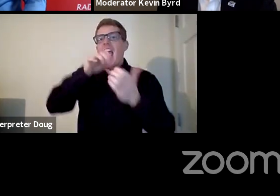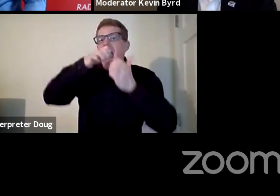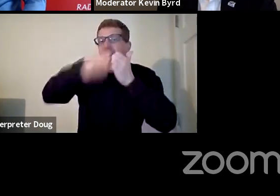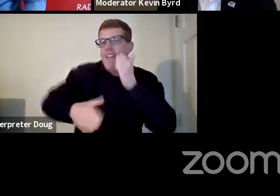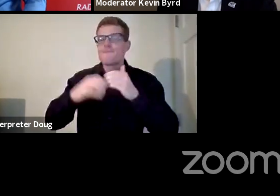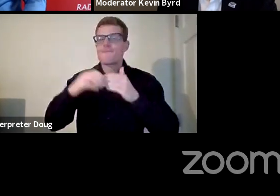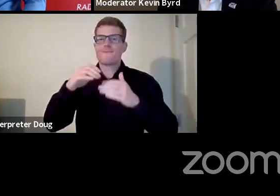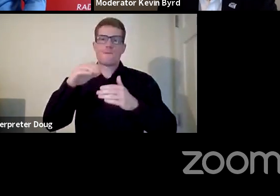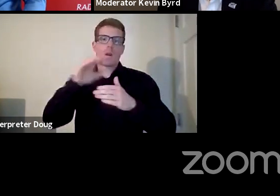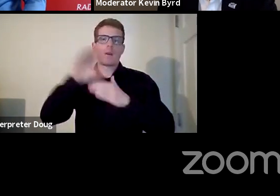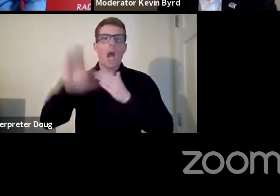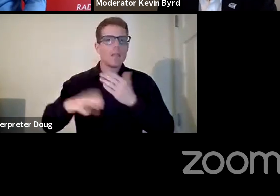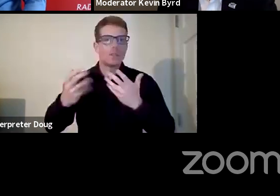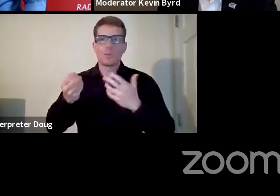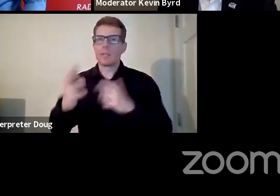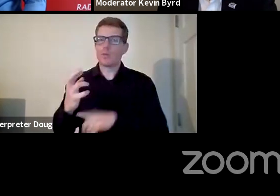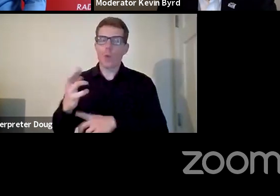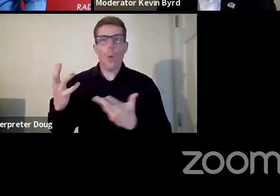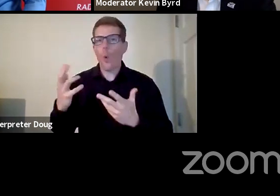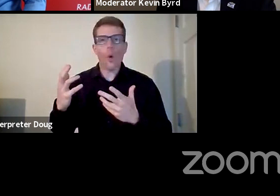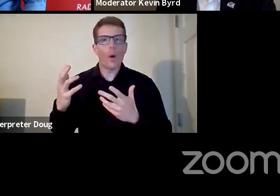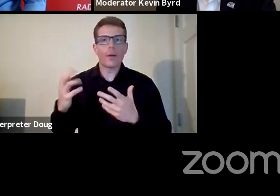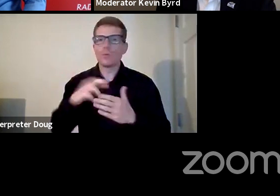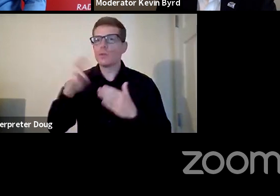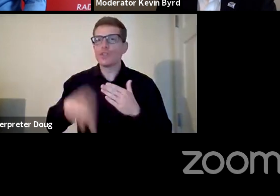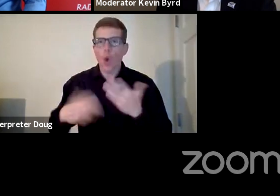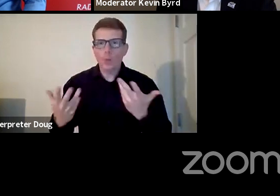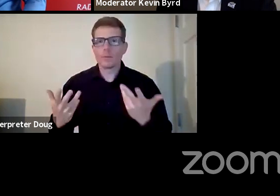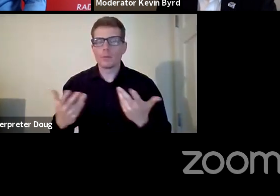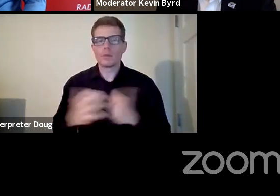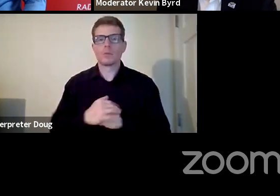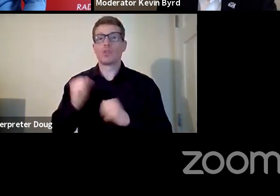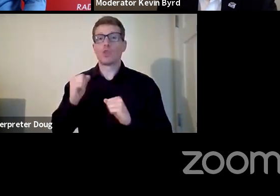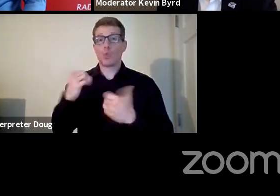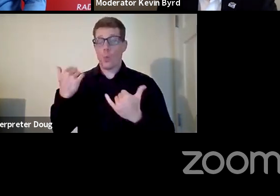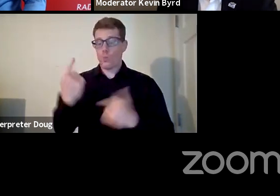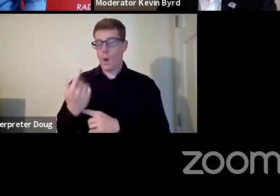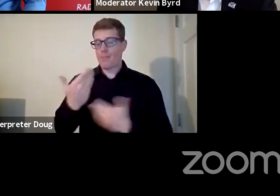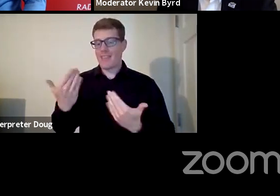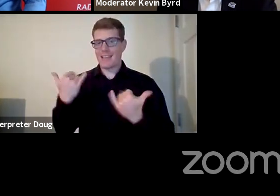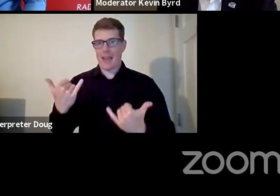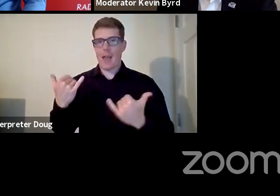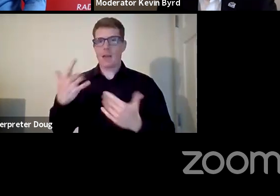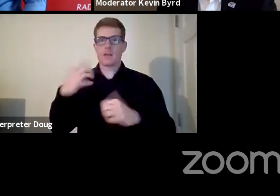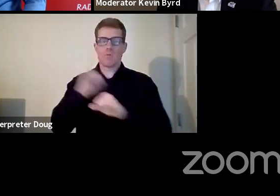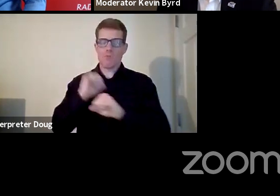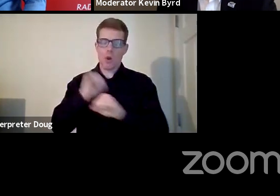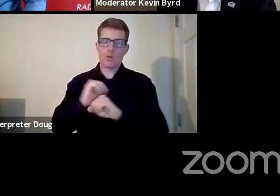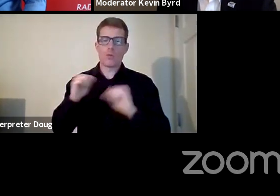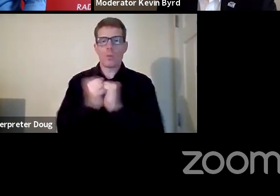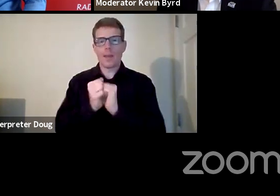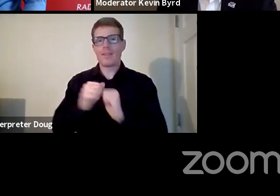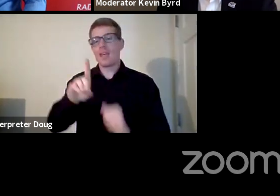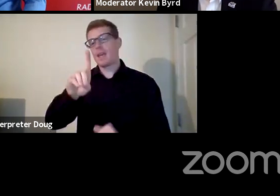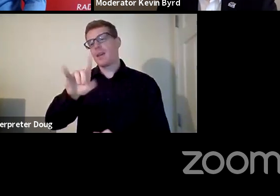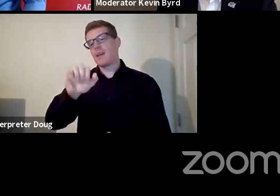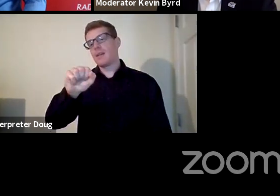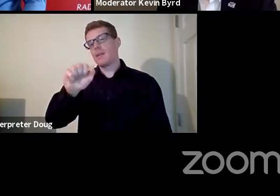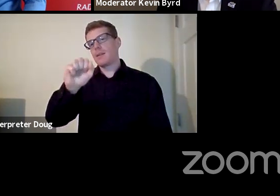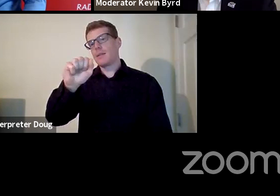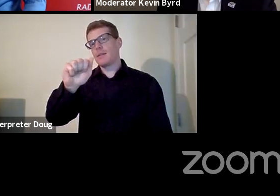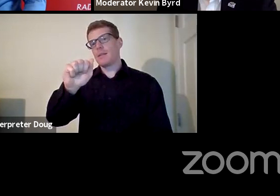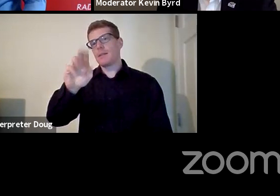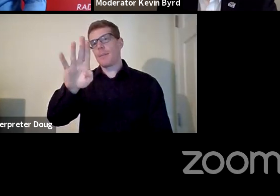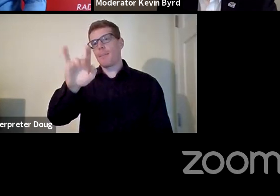right now, working right now with our Disability Alliance and caucus, to try to think through, okay,